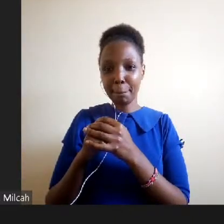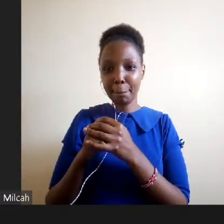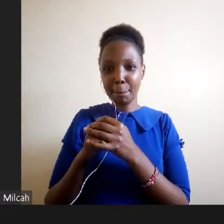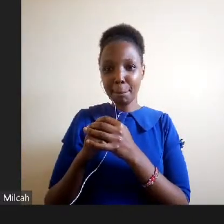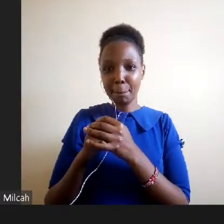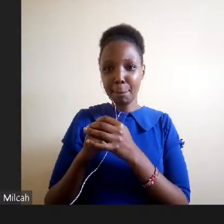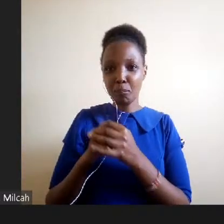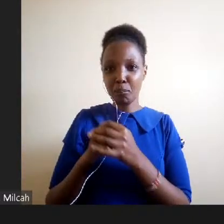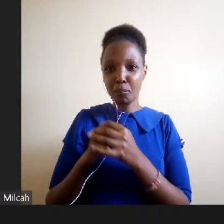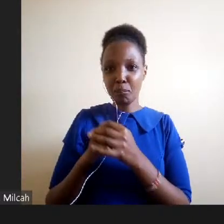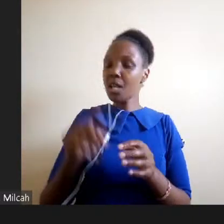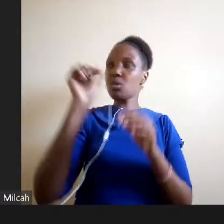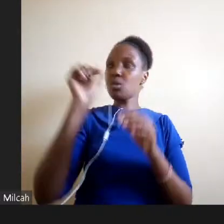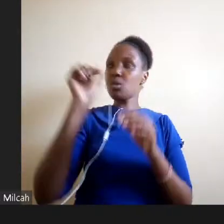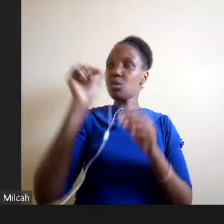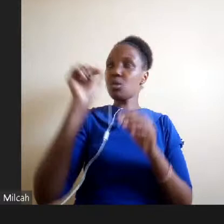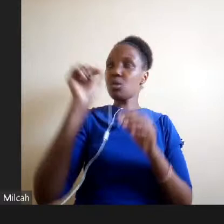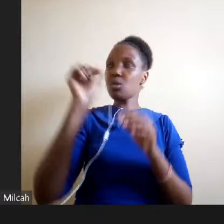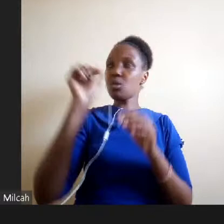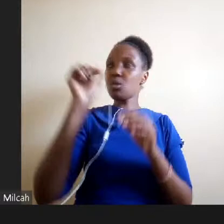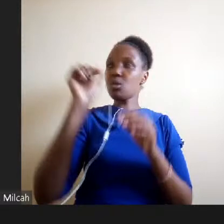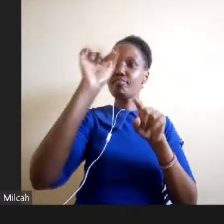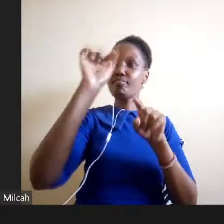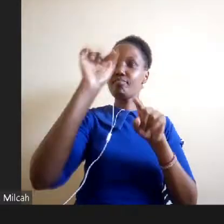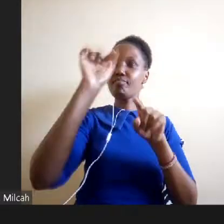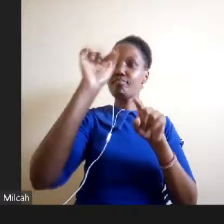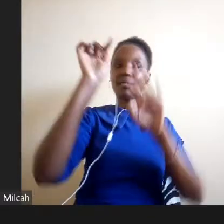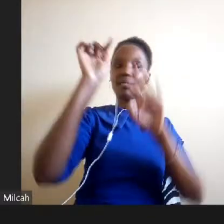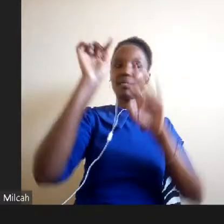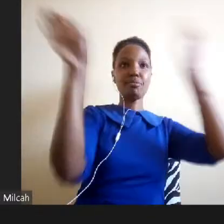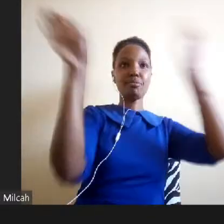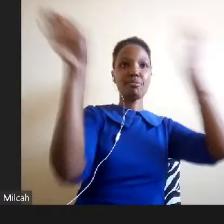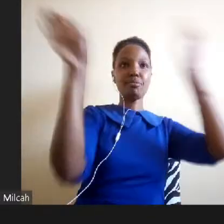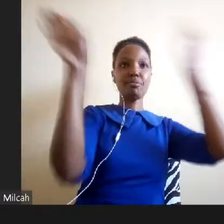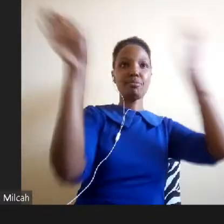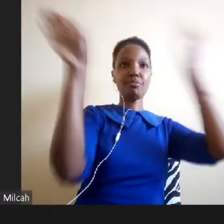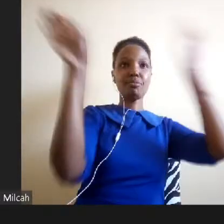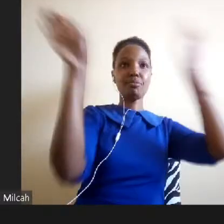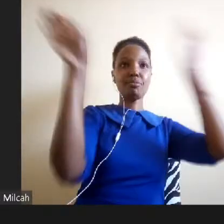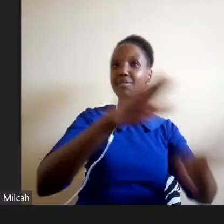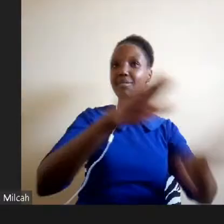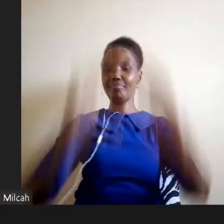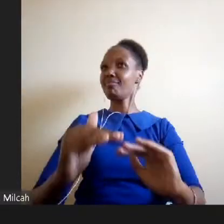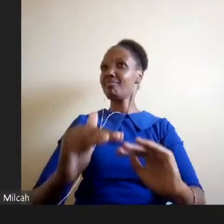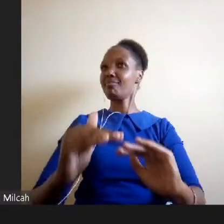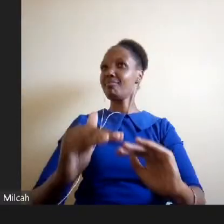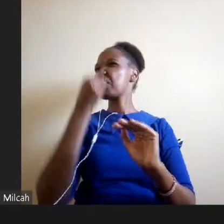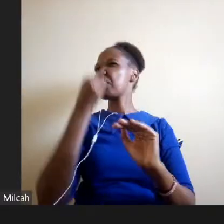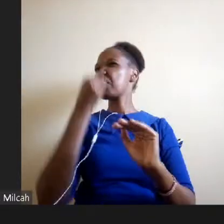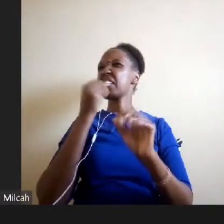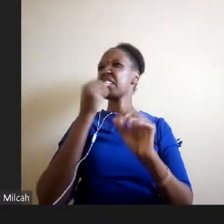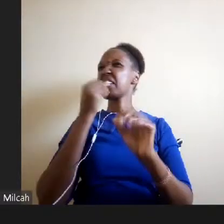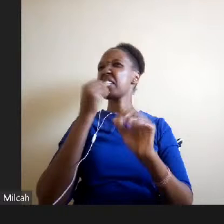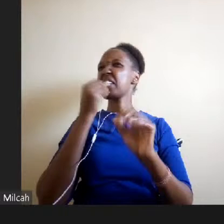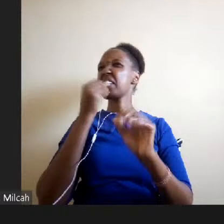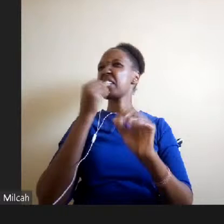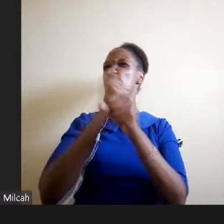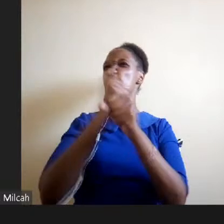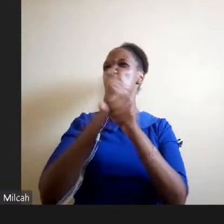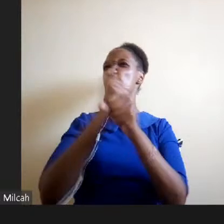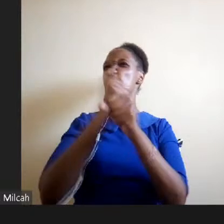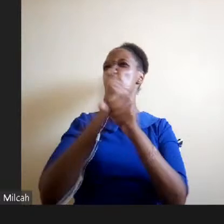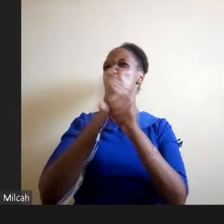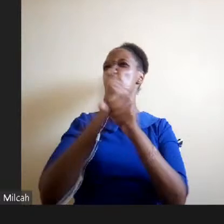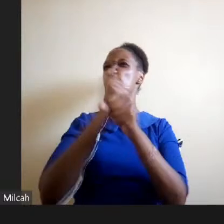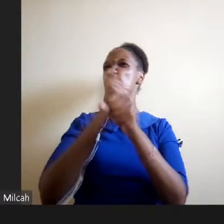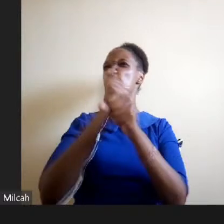open, when you come, they either close the tabs or they start minimizing the tabs to just pretend that they were doing what you expect them to be doing